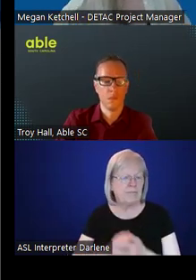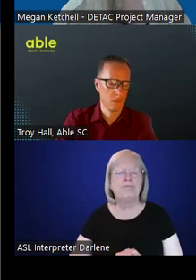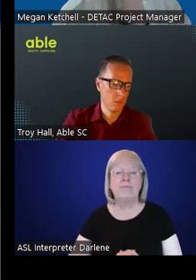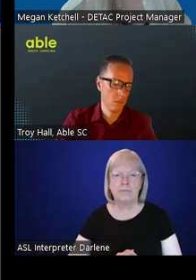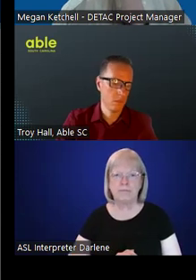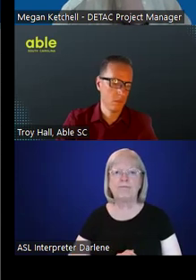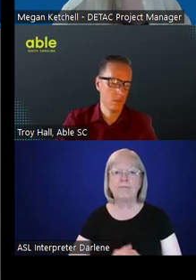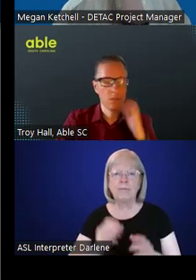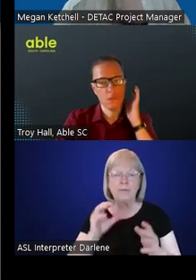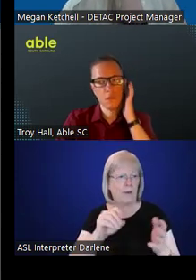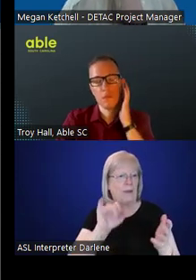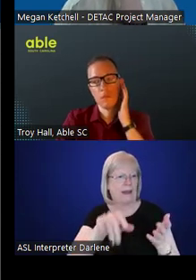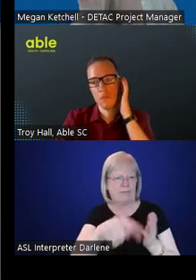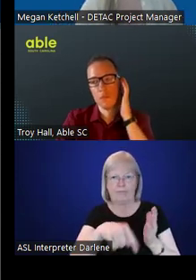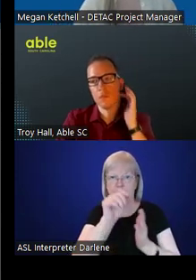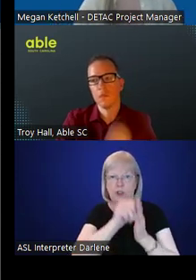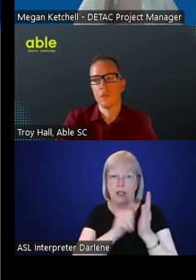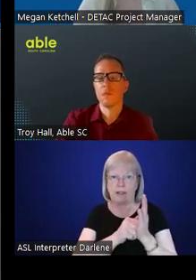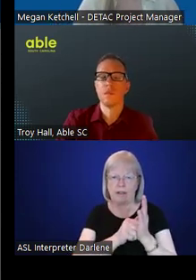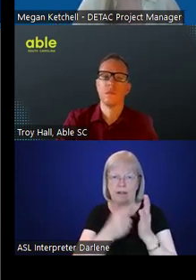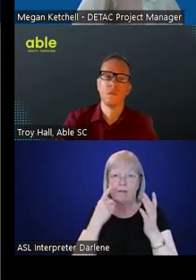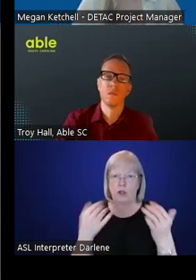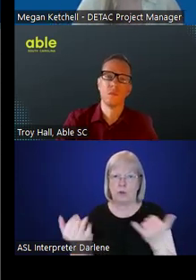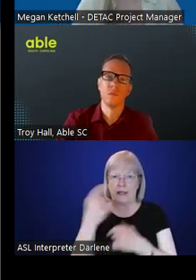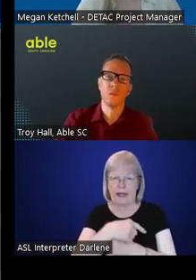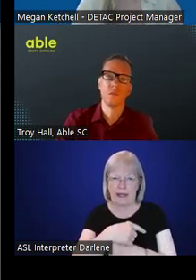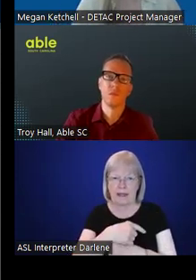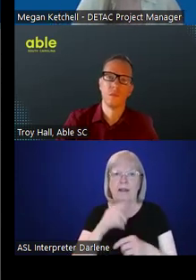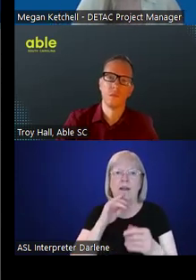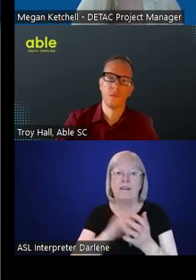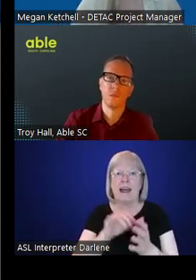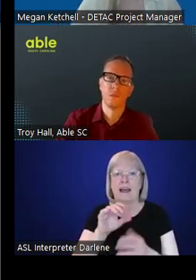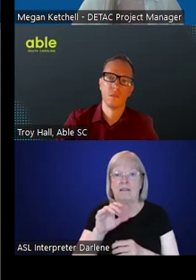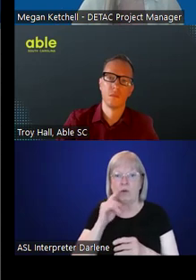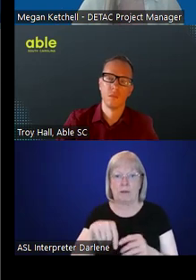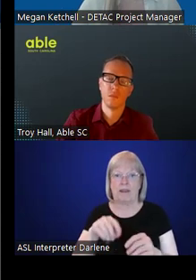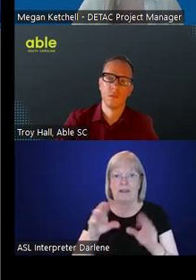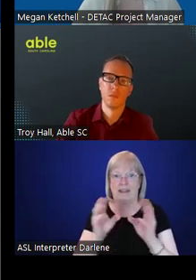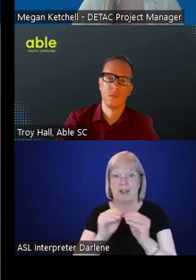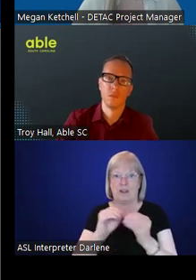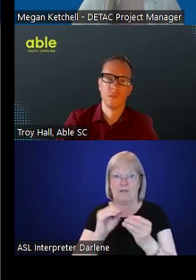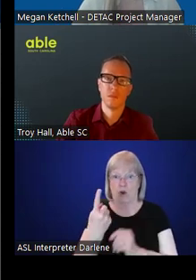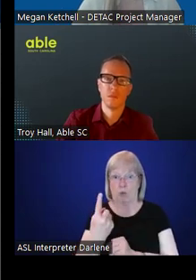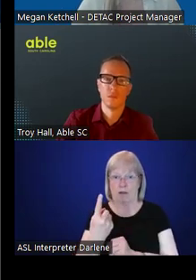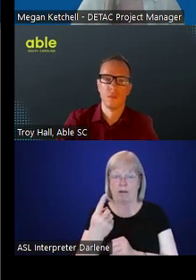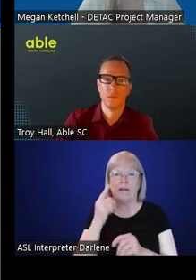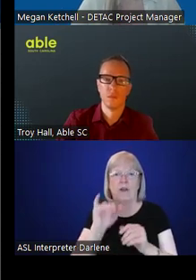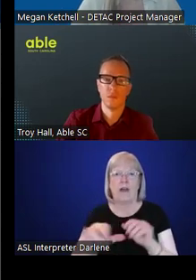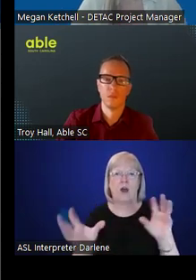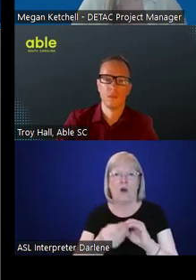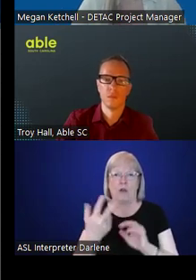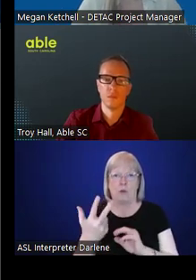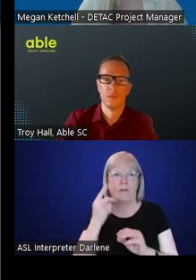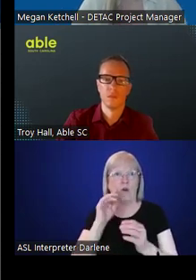All right, and here's our agenda for today. So this is session one of three in the RISE series